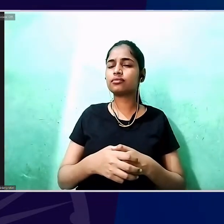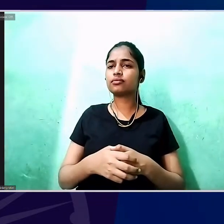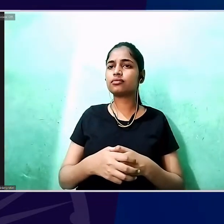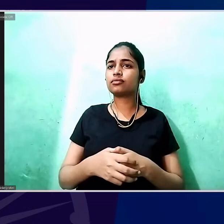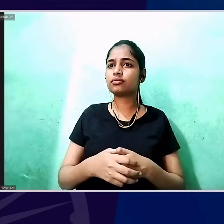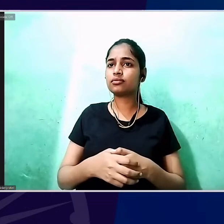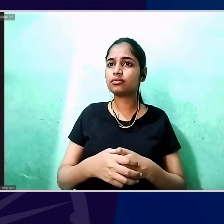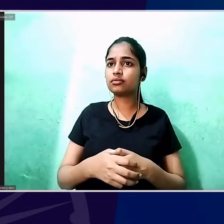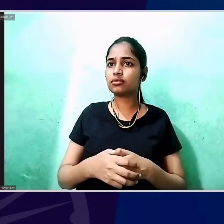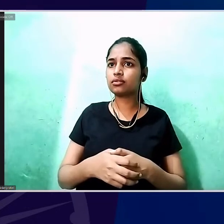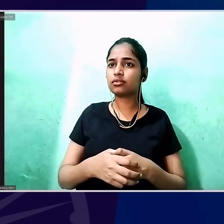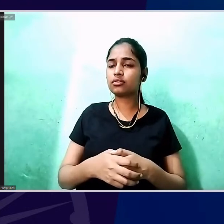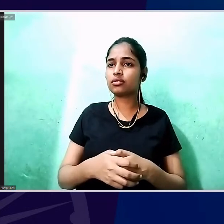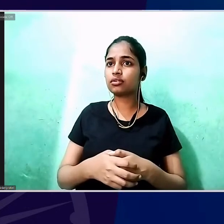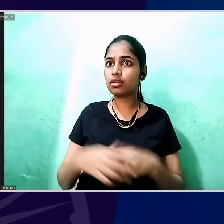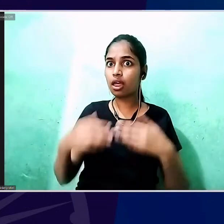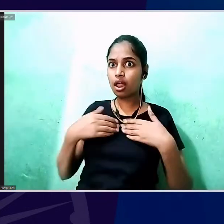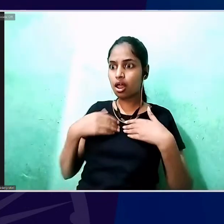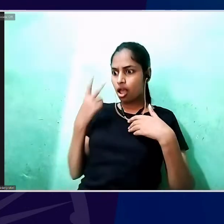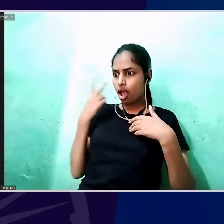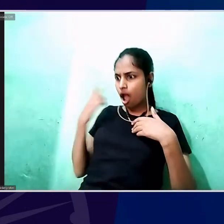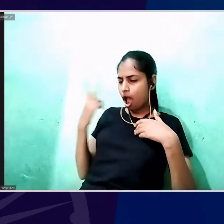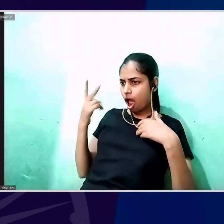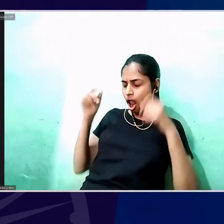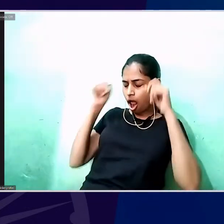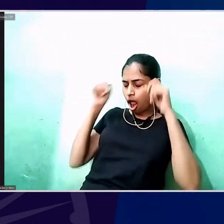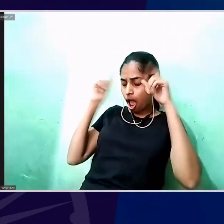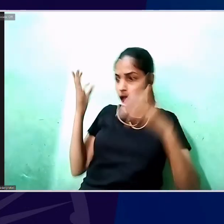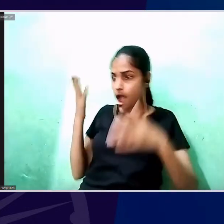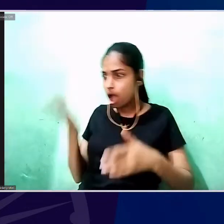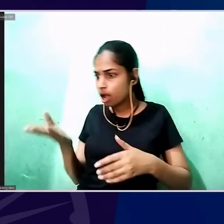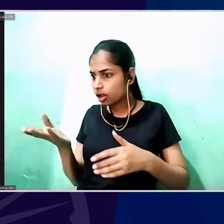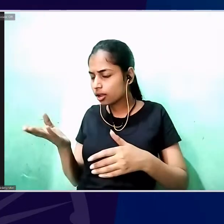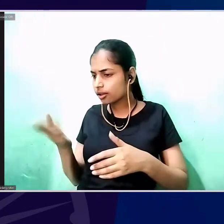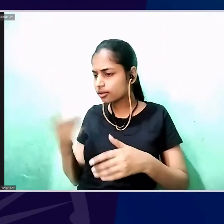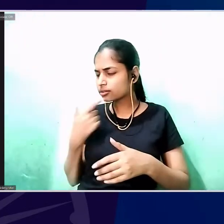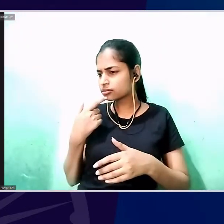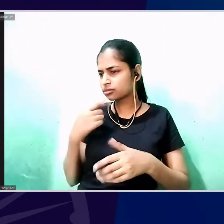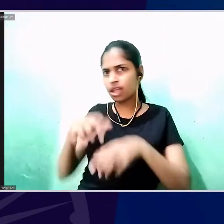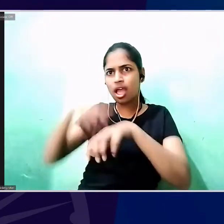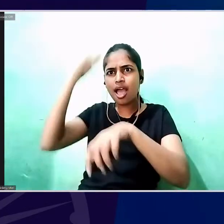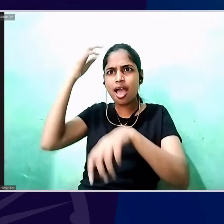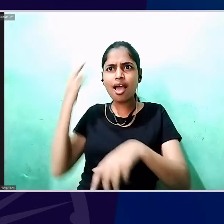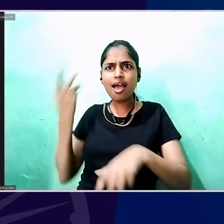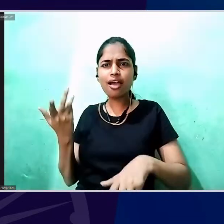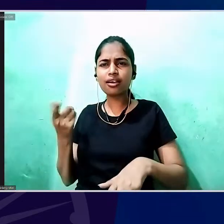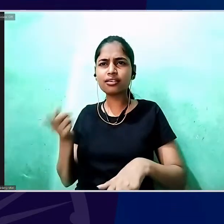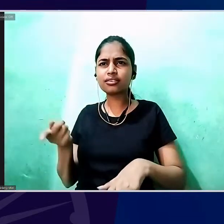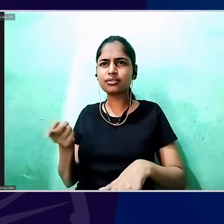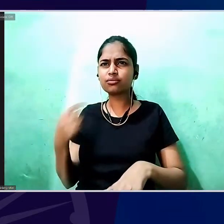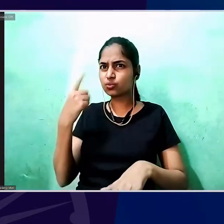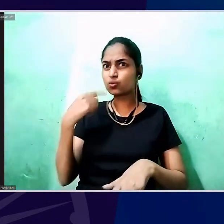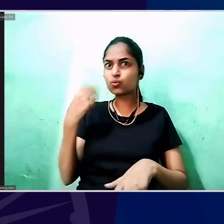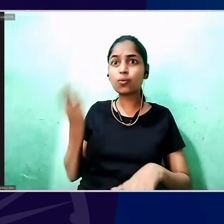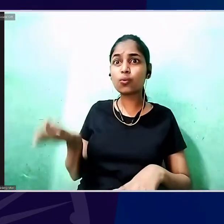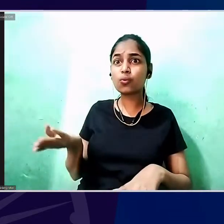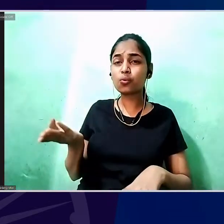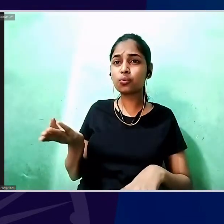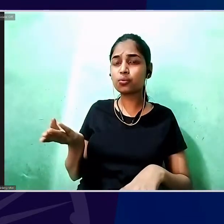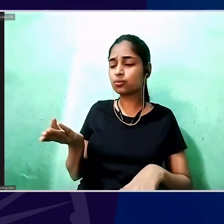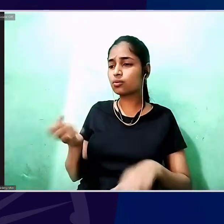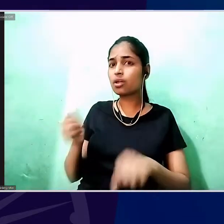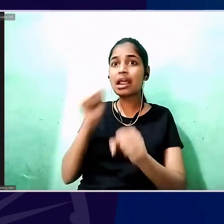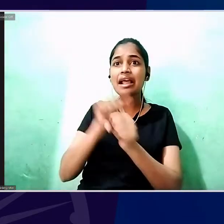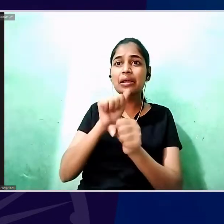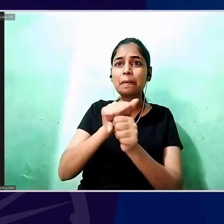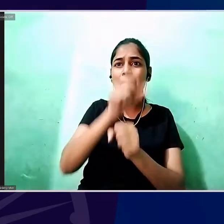so surprised to see Miibil that he did not even guess what animal it was. Okay. He was actually